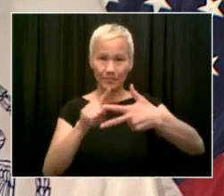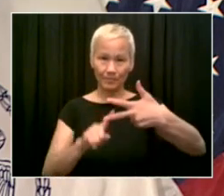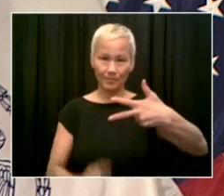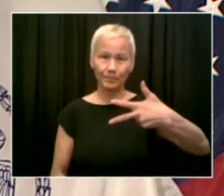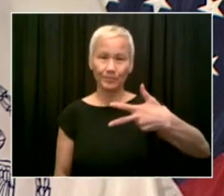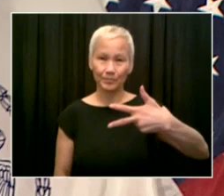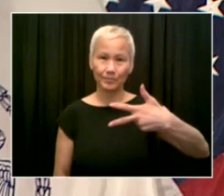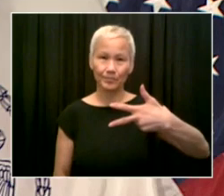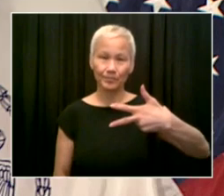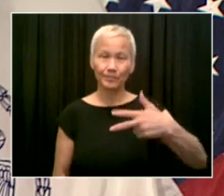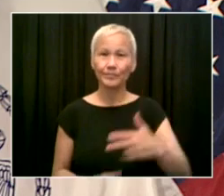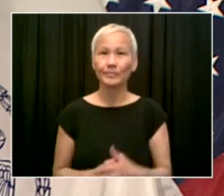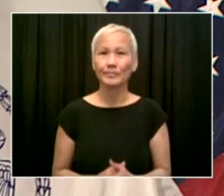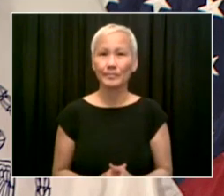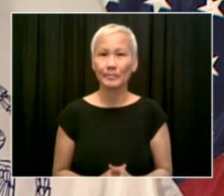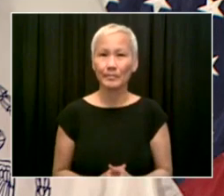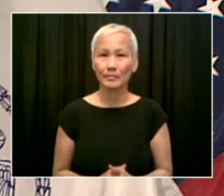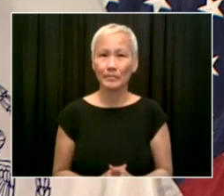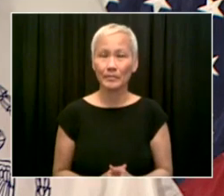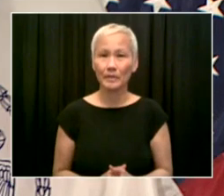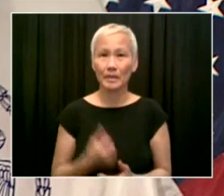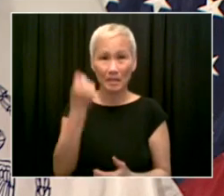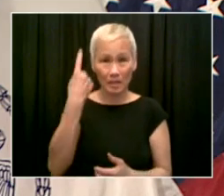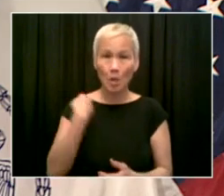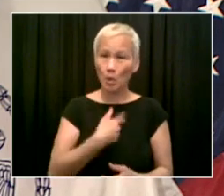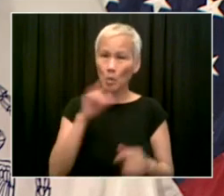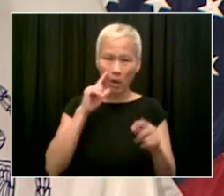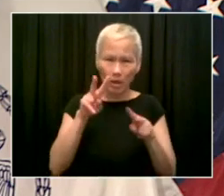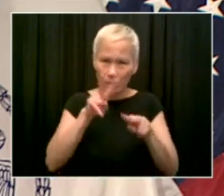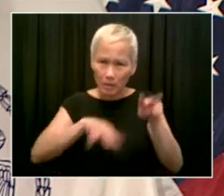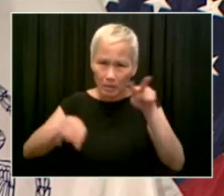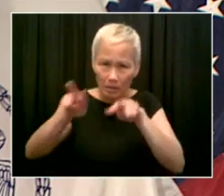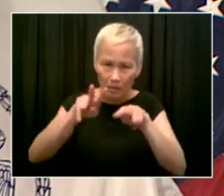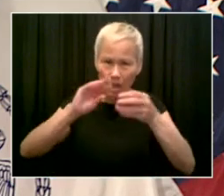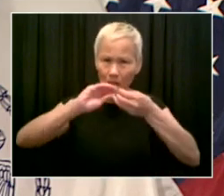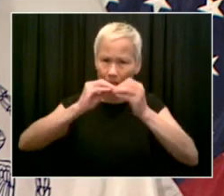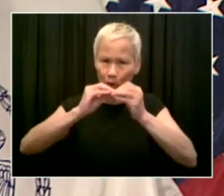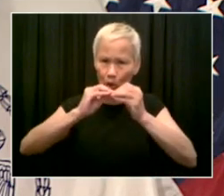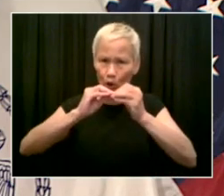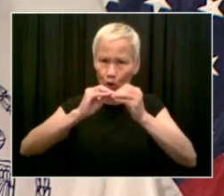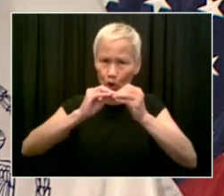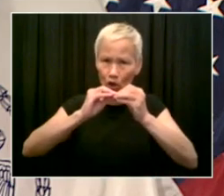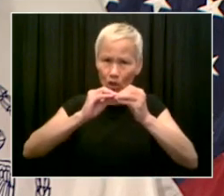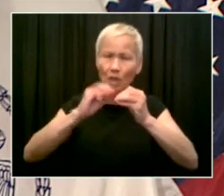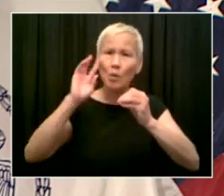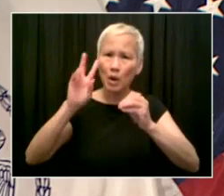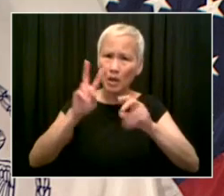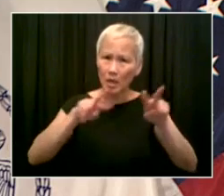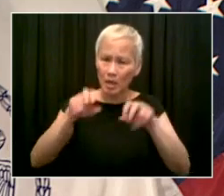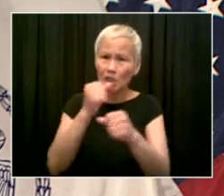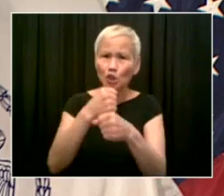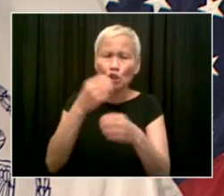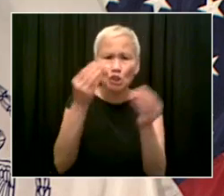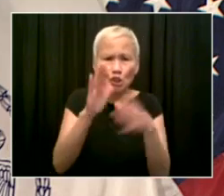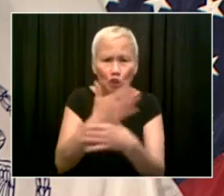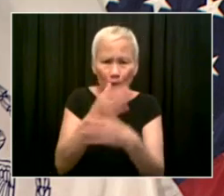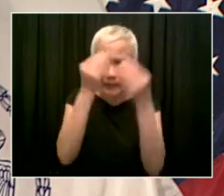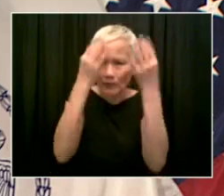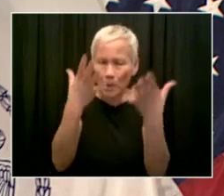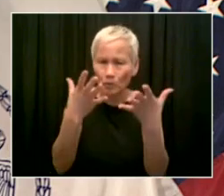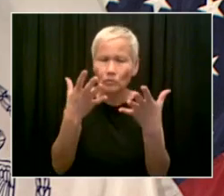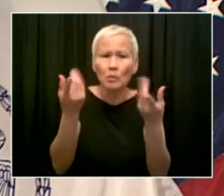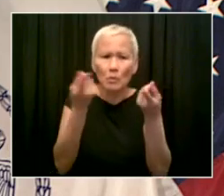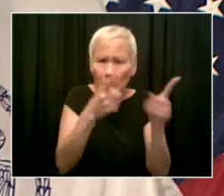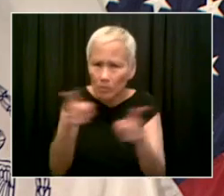continue to analyze the indicators publicly. What we're seeing is, again, some greater number of cases and positivity, but we